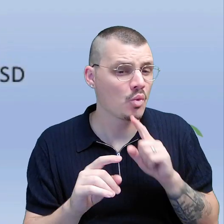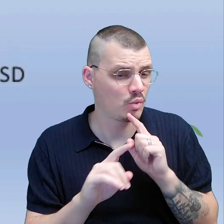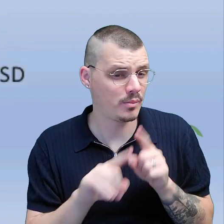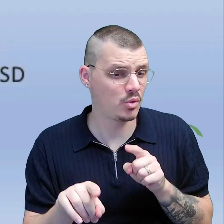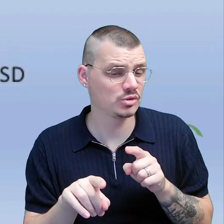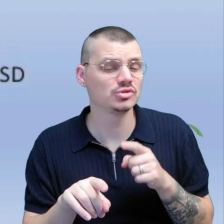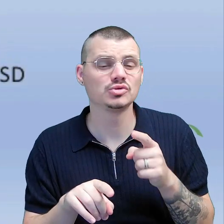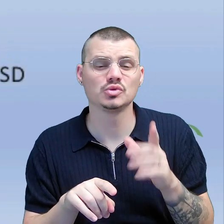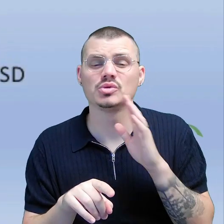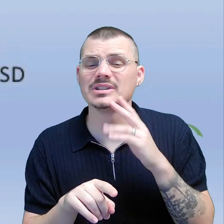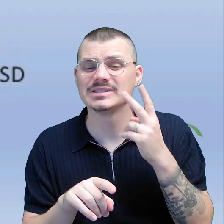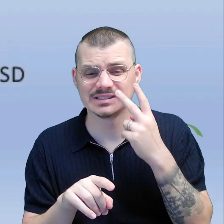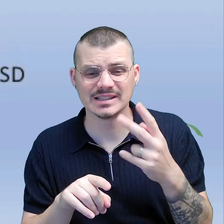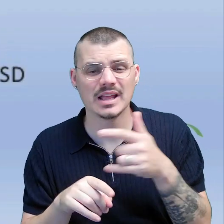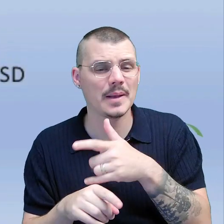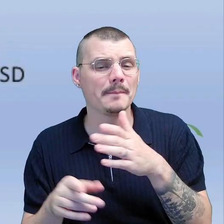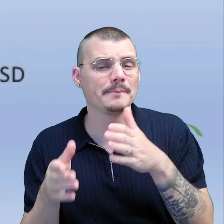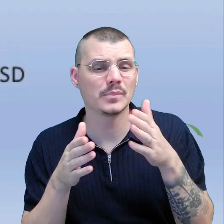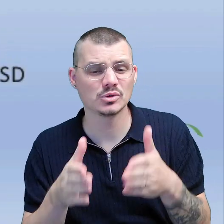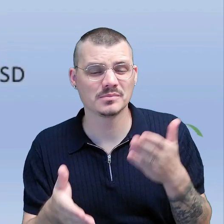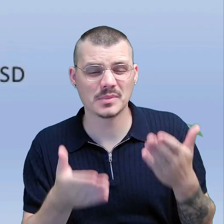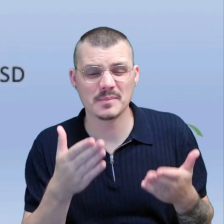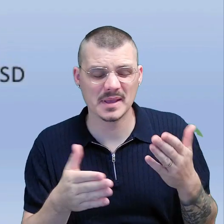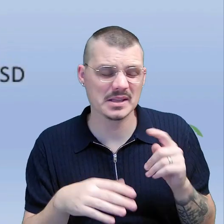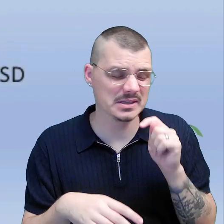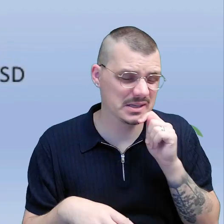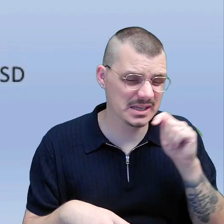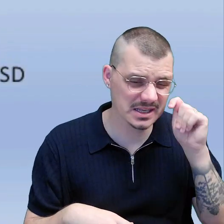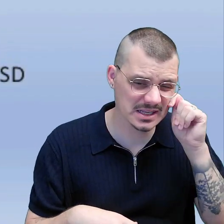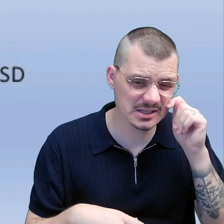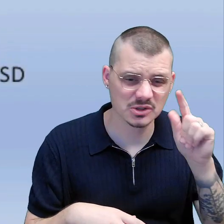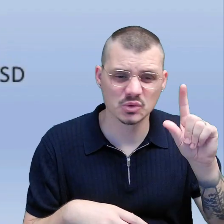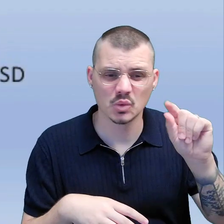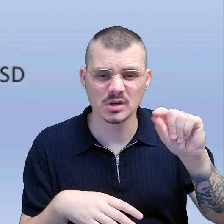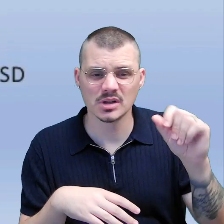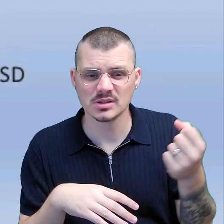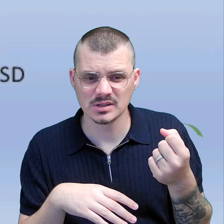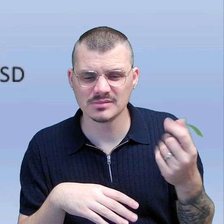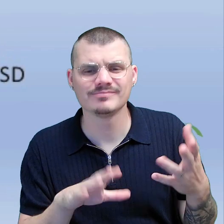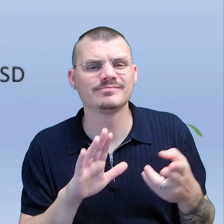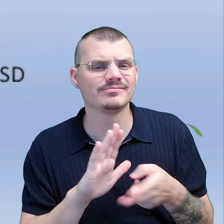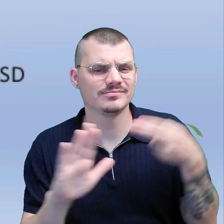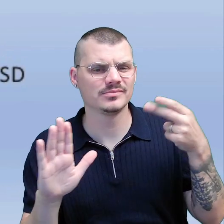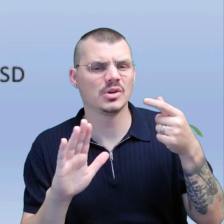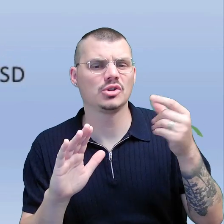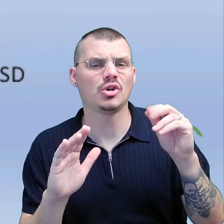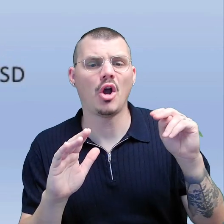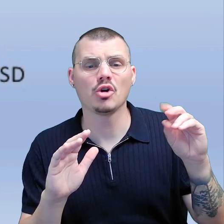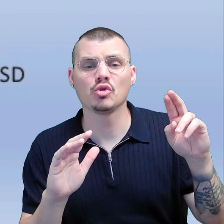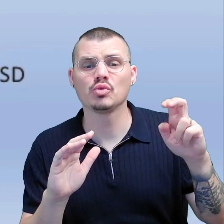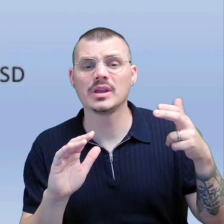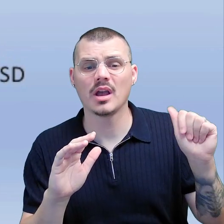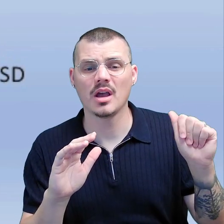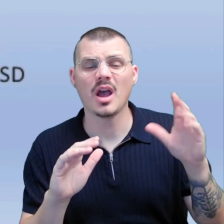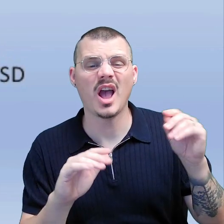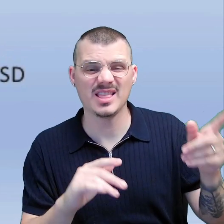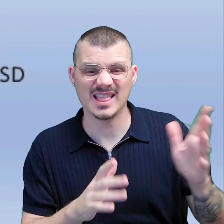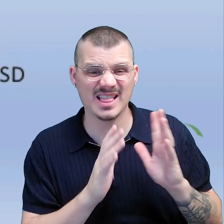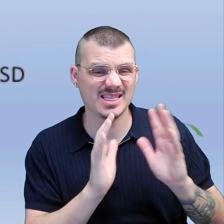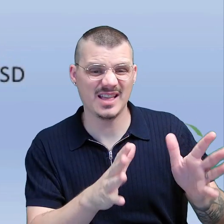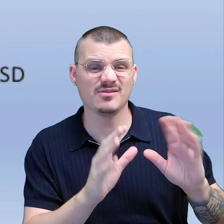reports. You'll see that a person maybe in their teens or 20s got diagnosed with gonorrhea, and it was